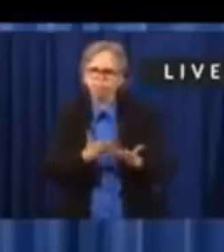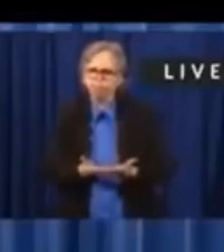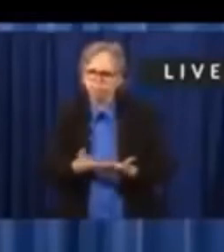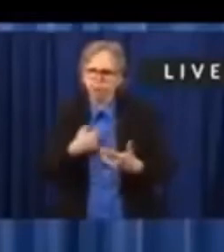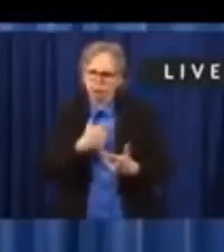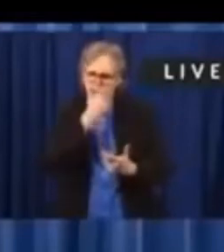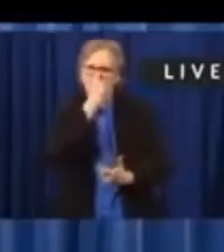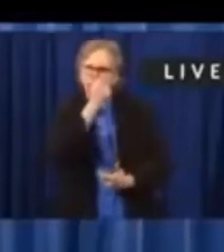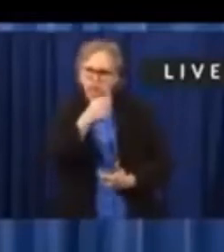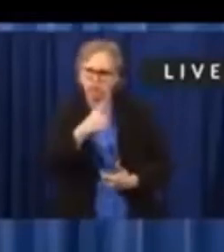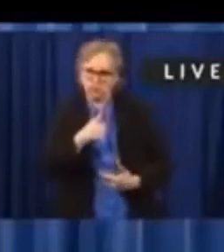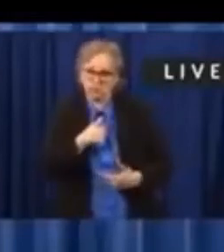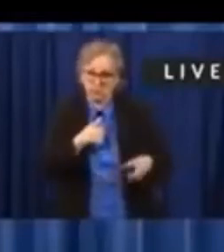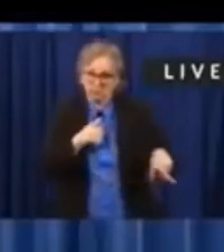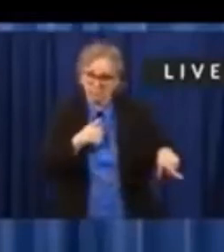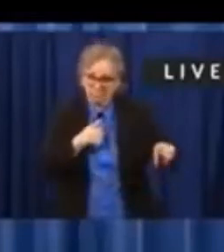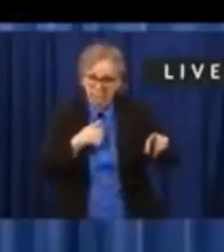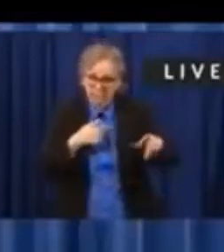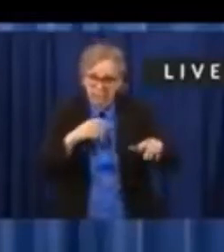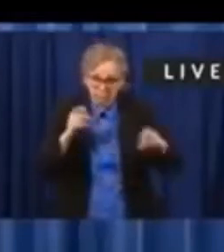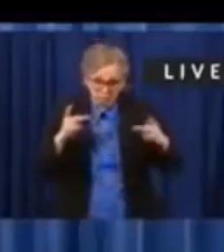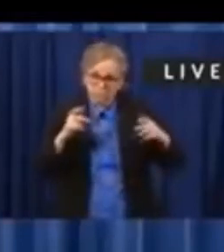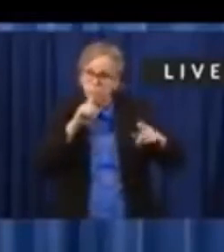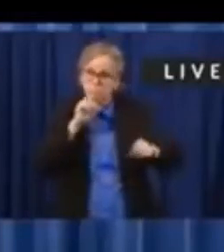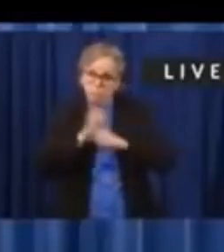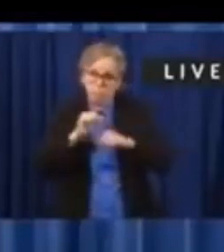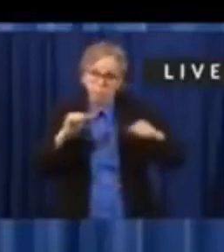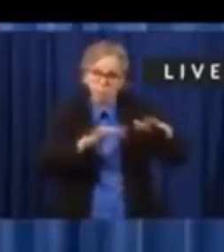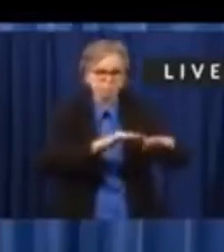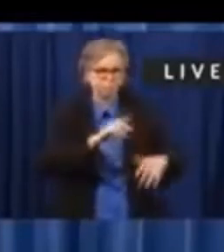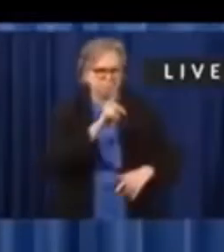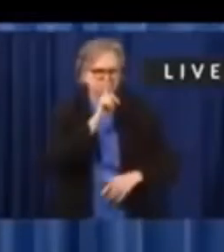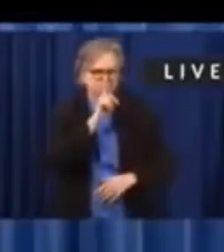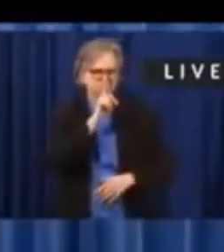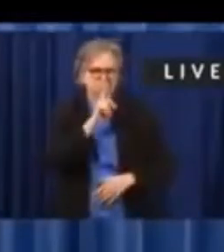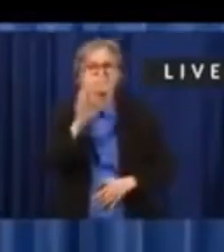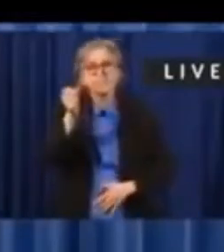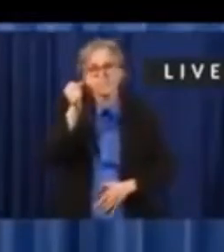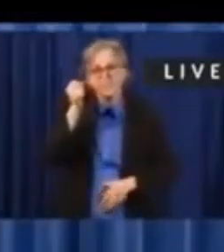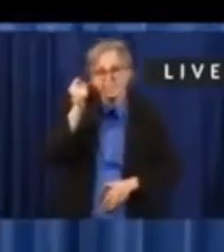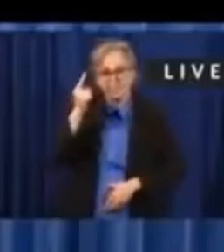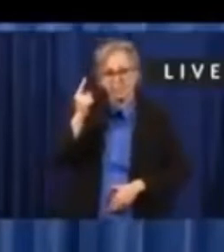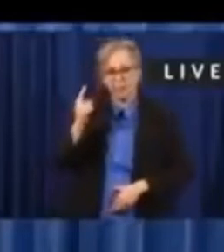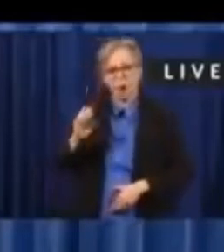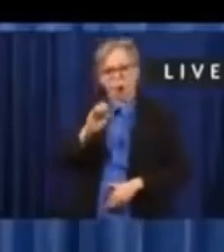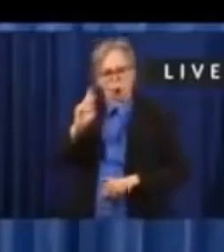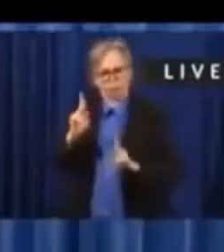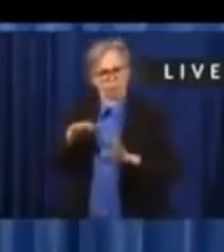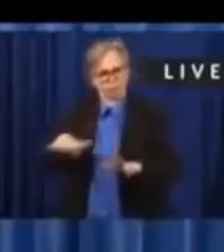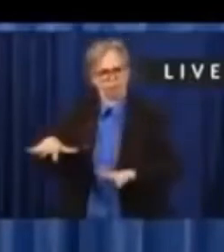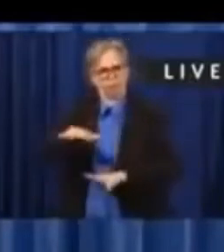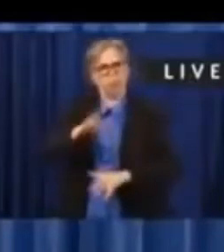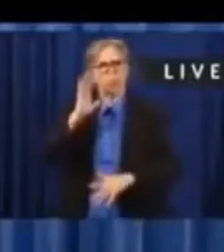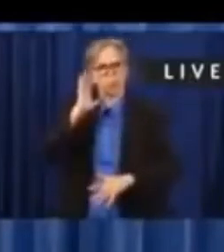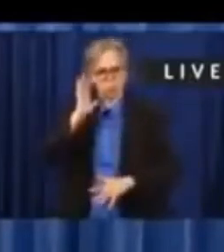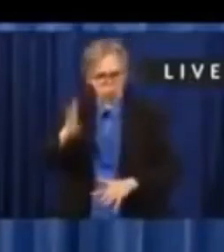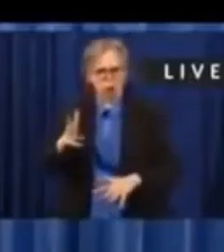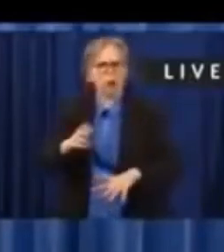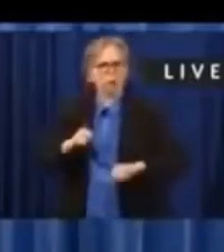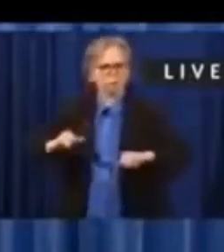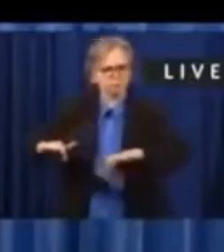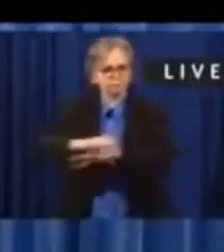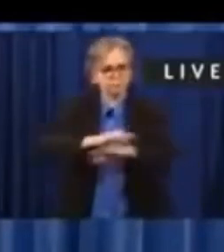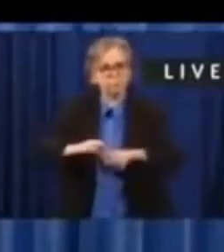on the ground people who are going to be doing it on the ground or Ohioans but that you know they serve as a consultant